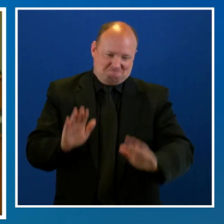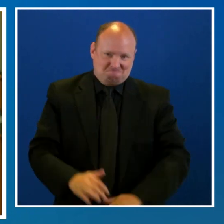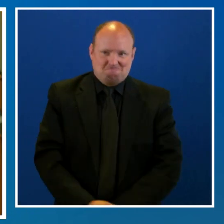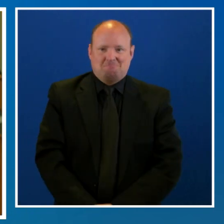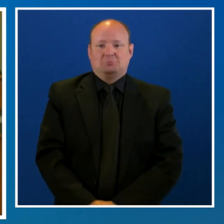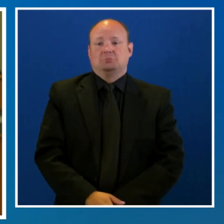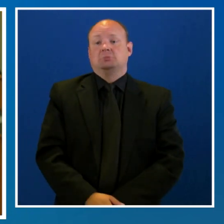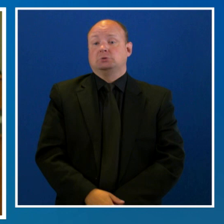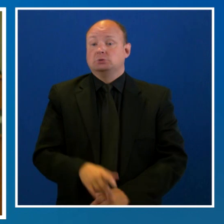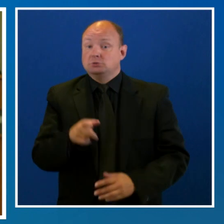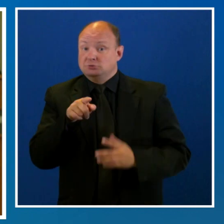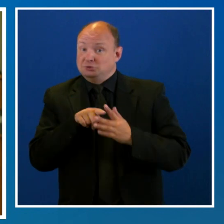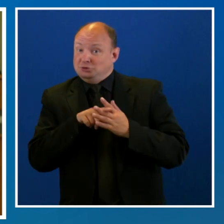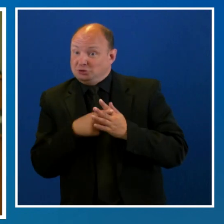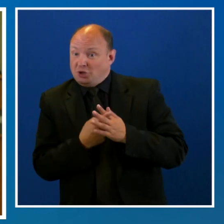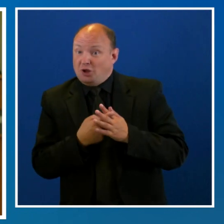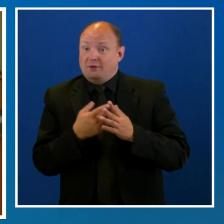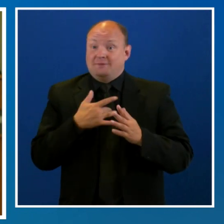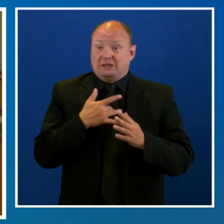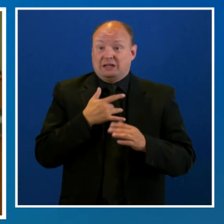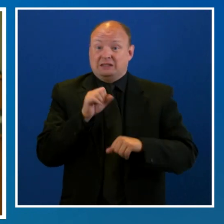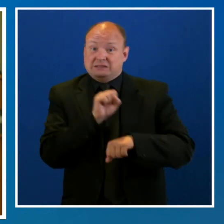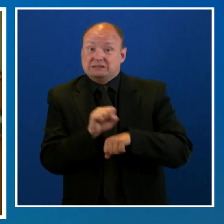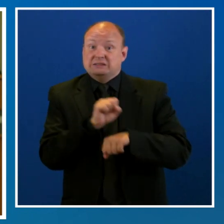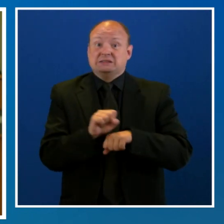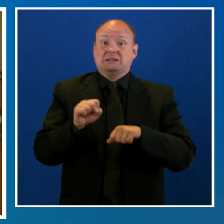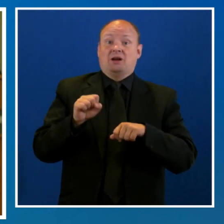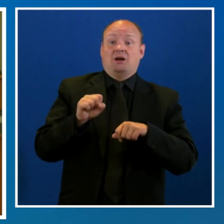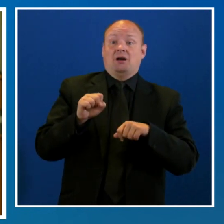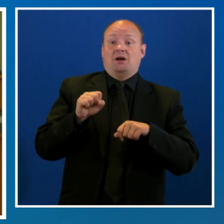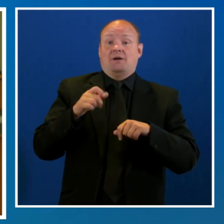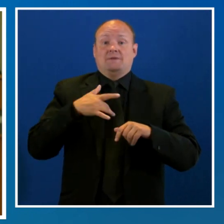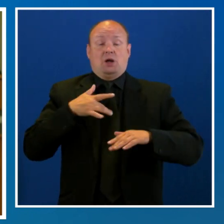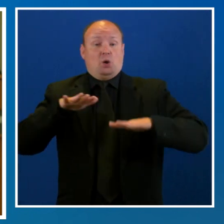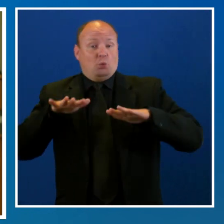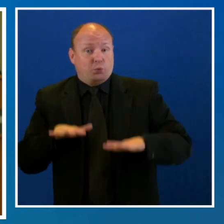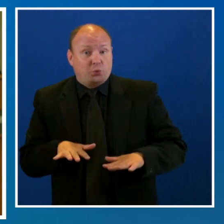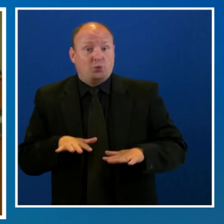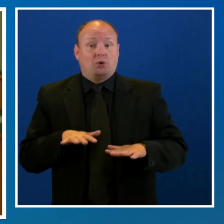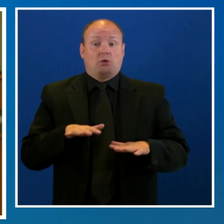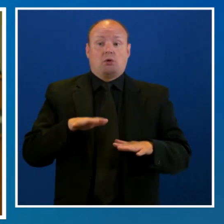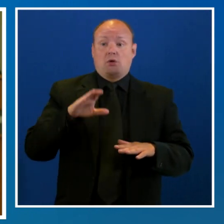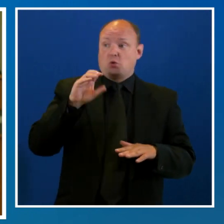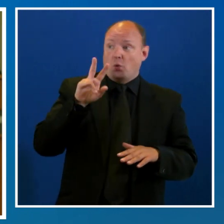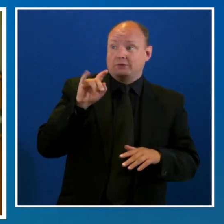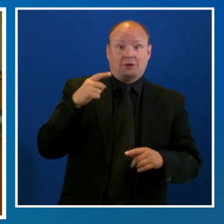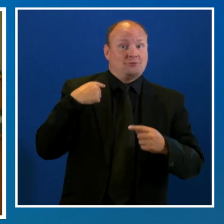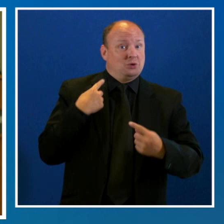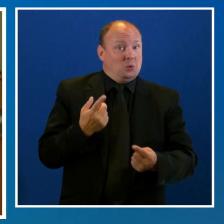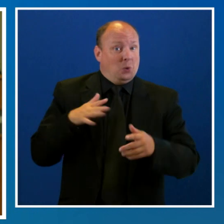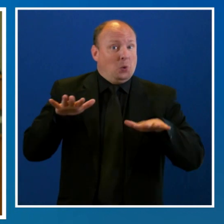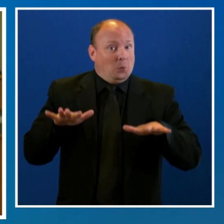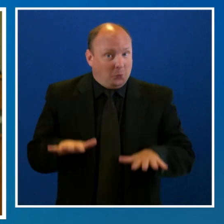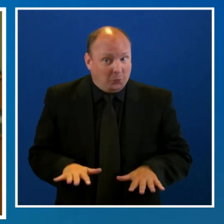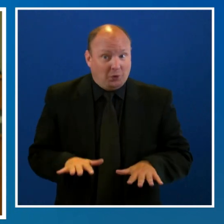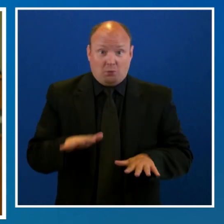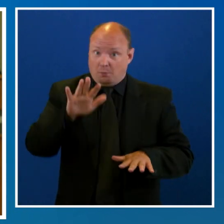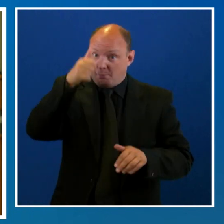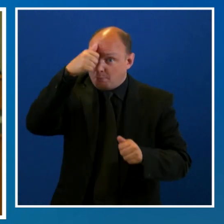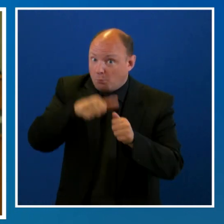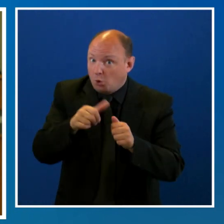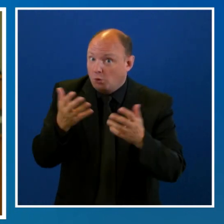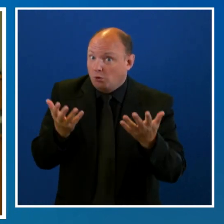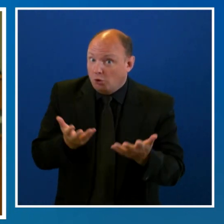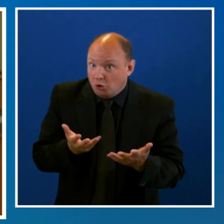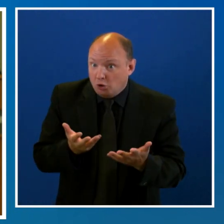of our collective efforts to stop the spread of the COVID-19, it's important to keep in mind that the threat of this